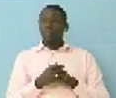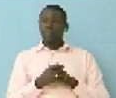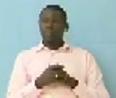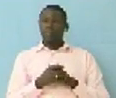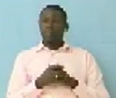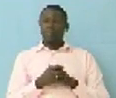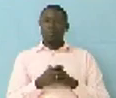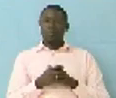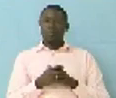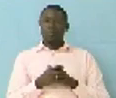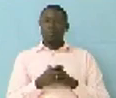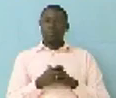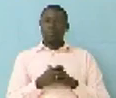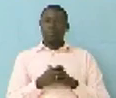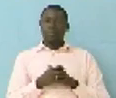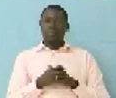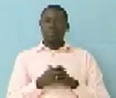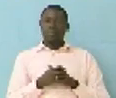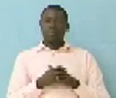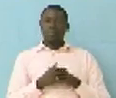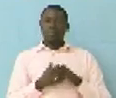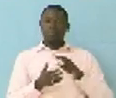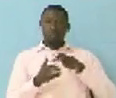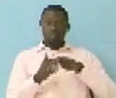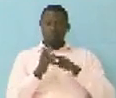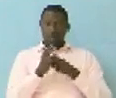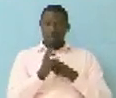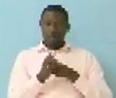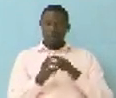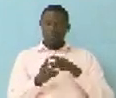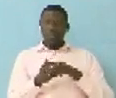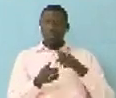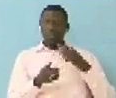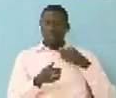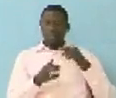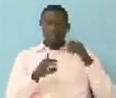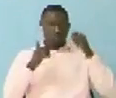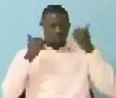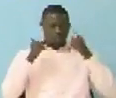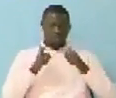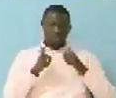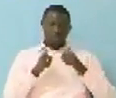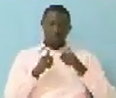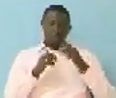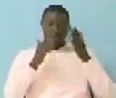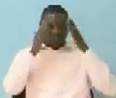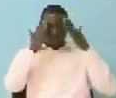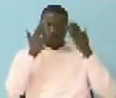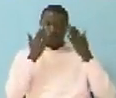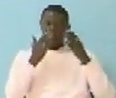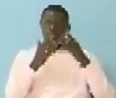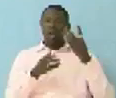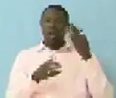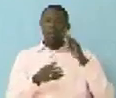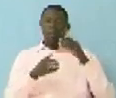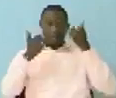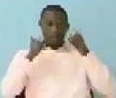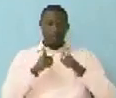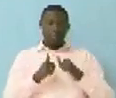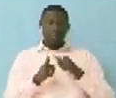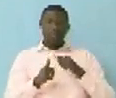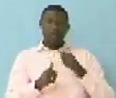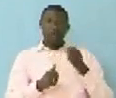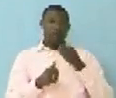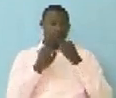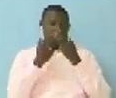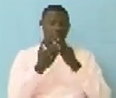So on the incident, you just don't remember it happening. You're not saying that Bunja